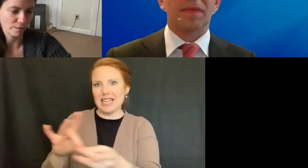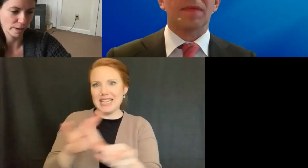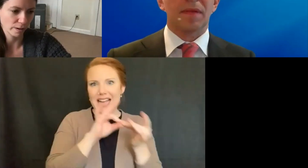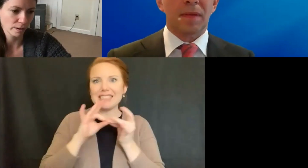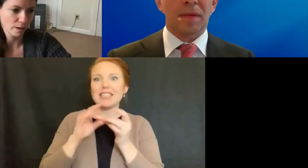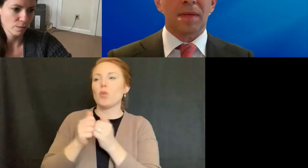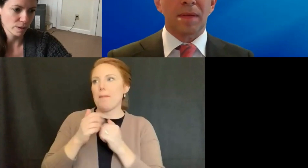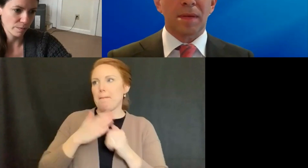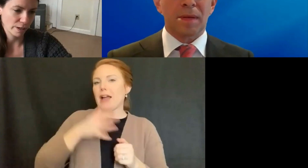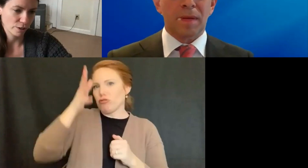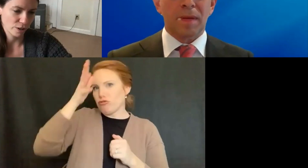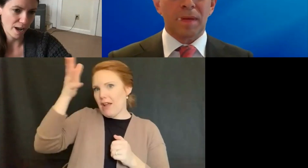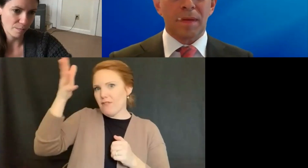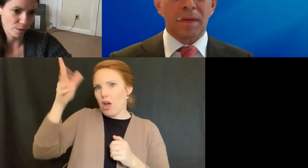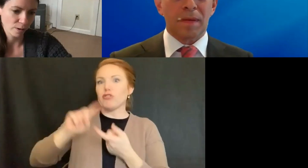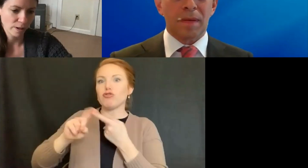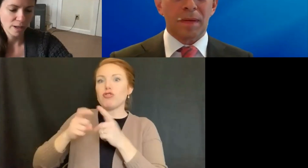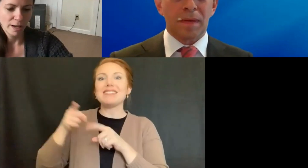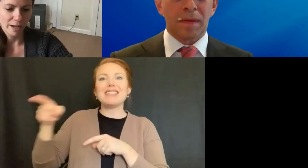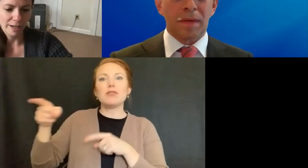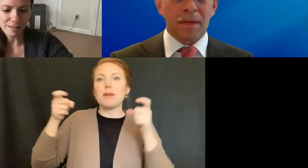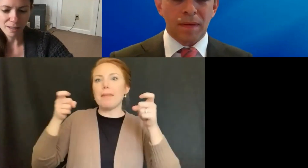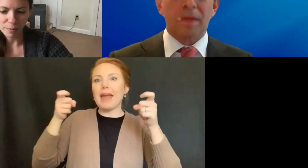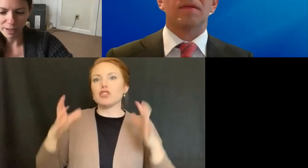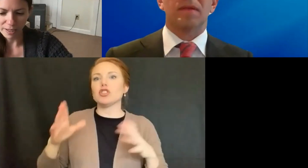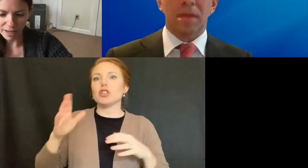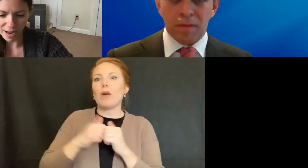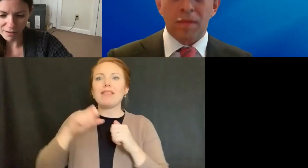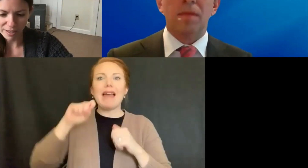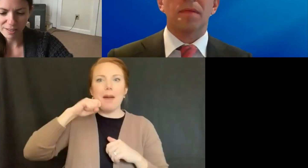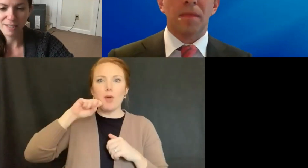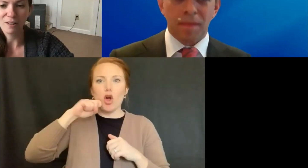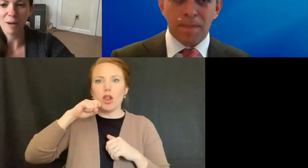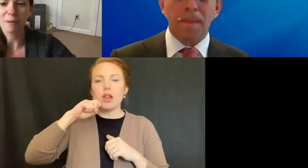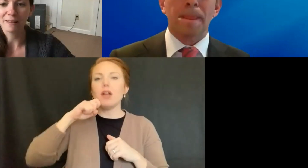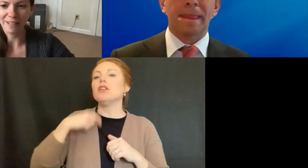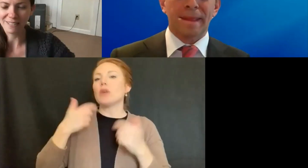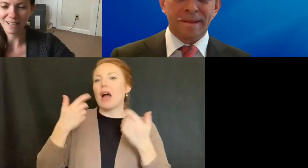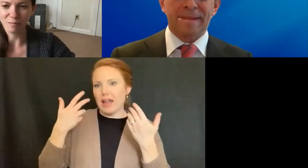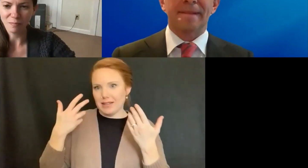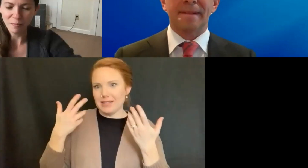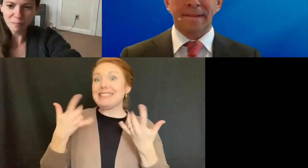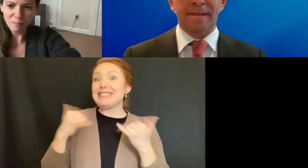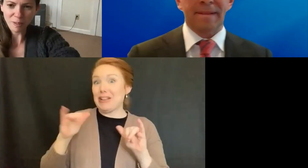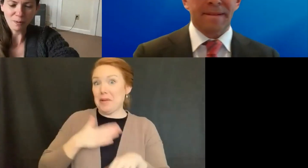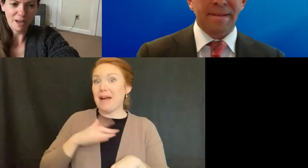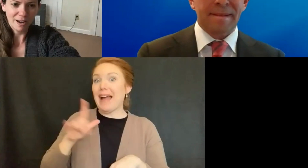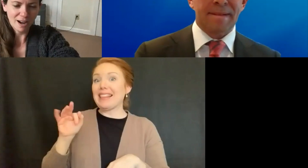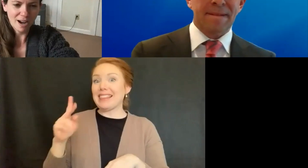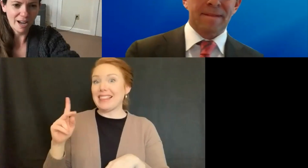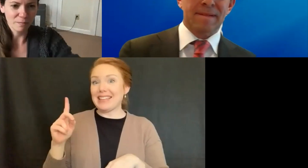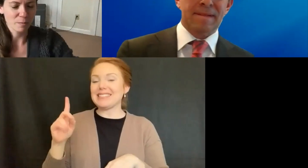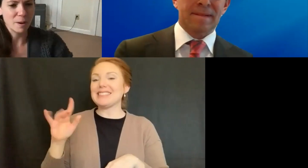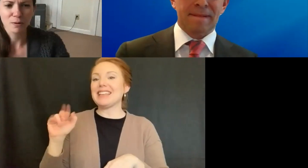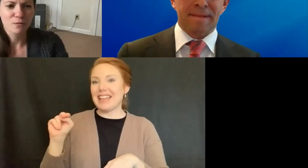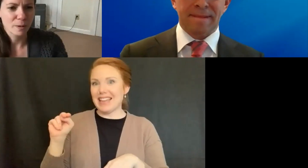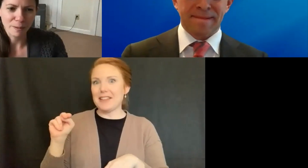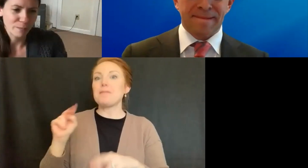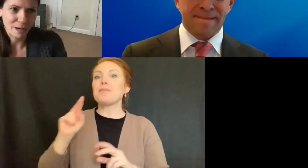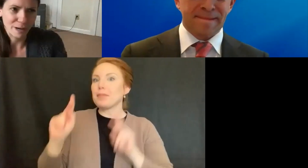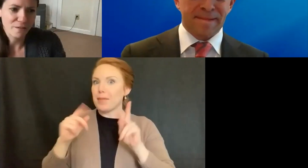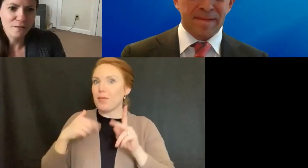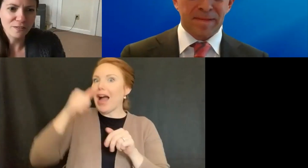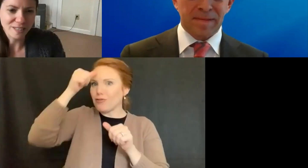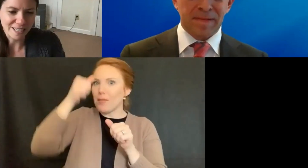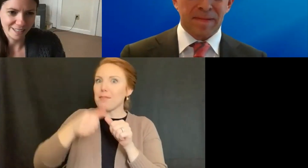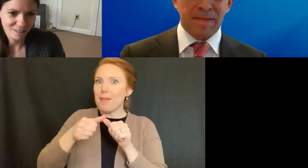my grandfather was a manager at Apple. And I ended up having still on my LinkedIn people that I remembered from when